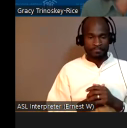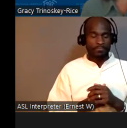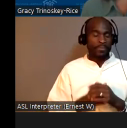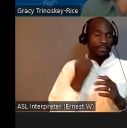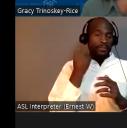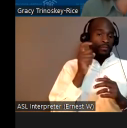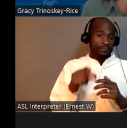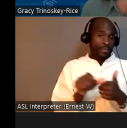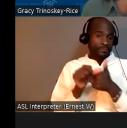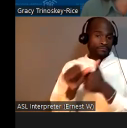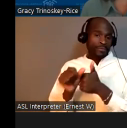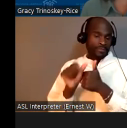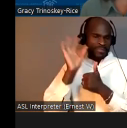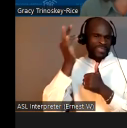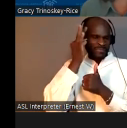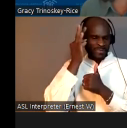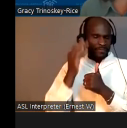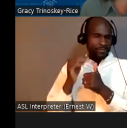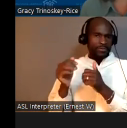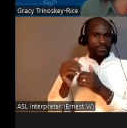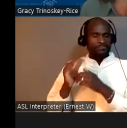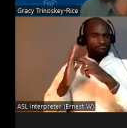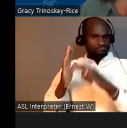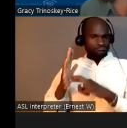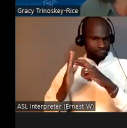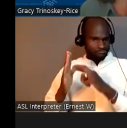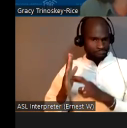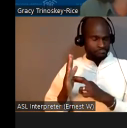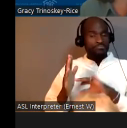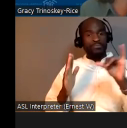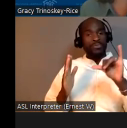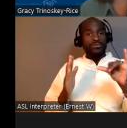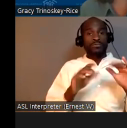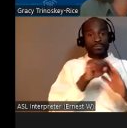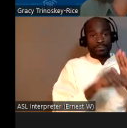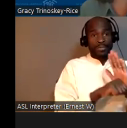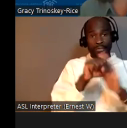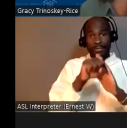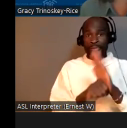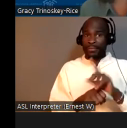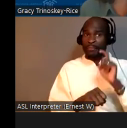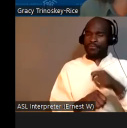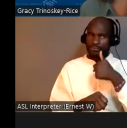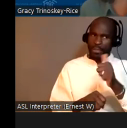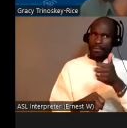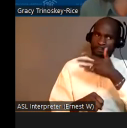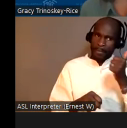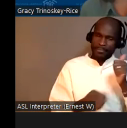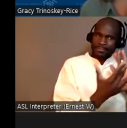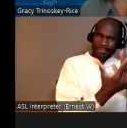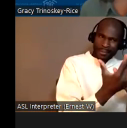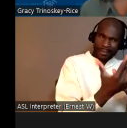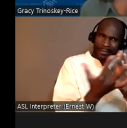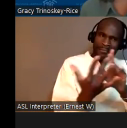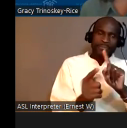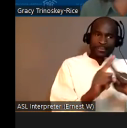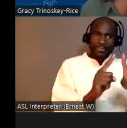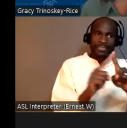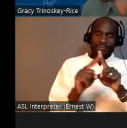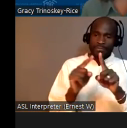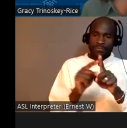as well as states must make a good faith effort to contact enrollees and ensure up-to-date information before